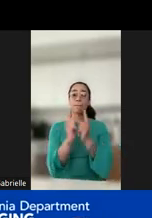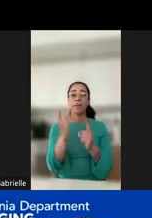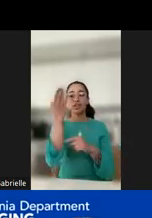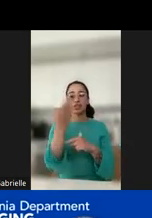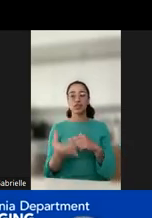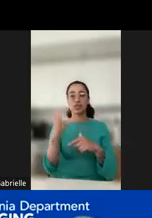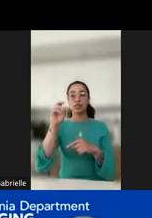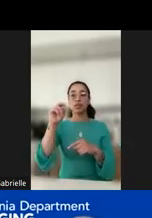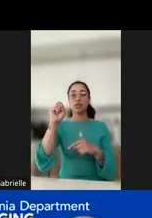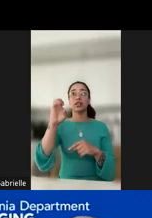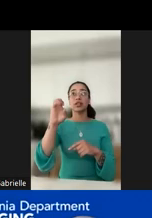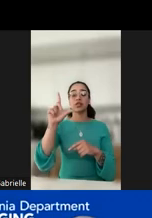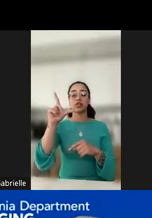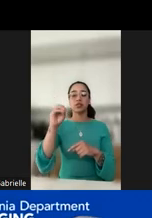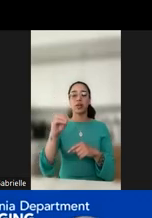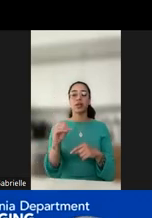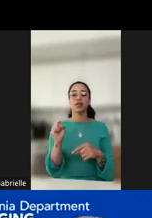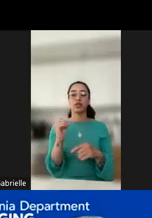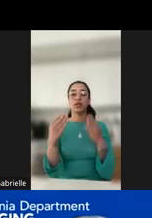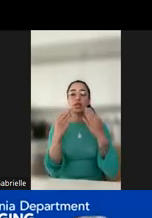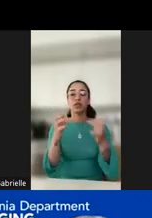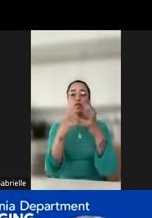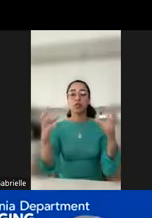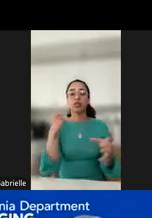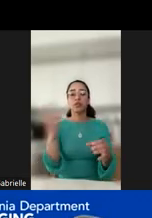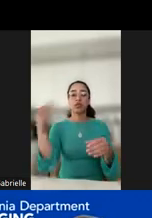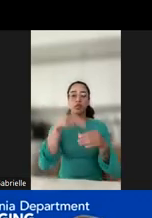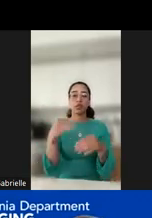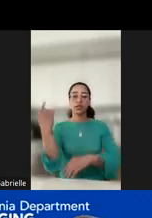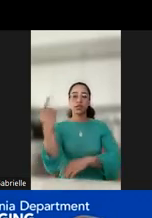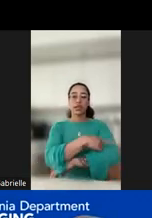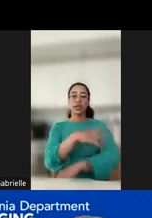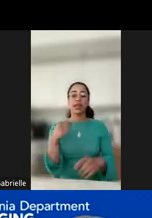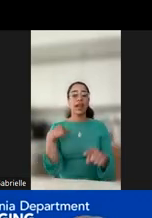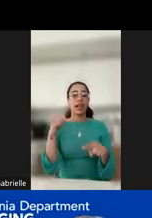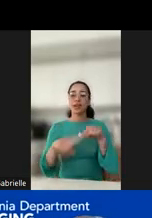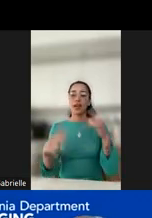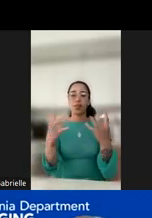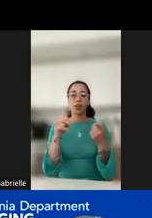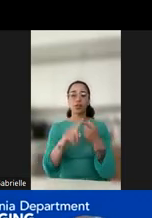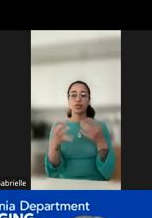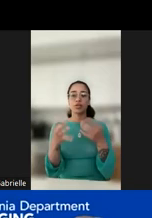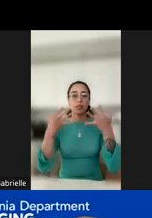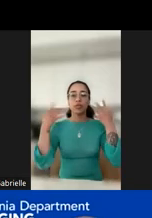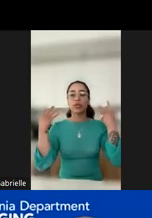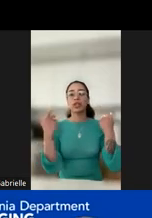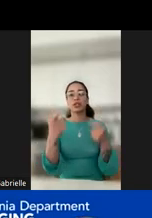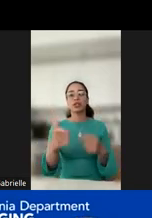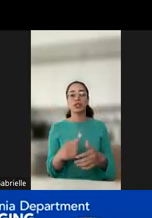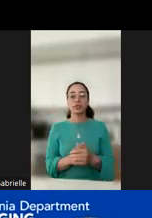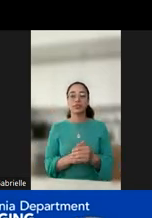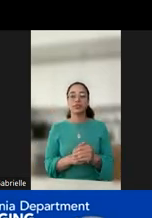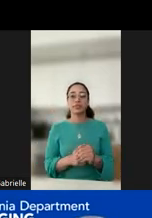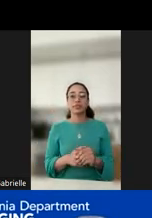had the chance to meet you, so thank you for joining today, and we cannot wait to embrace you when you arrive officially